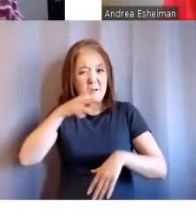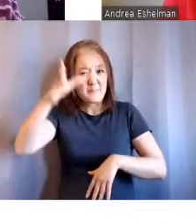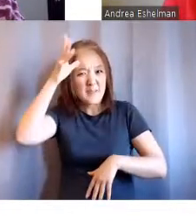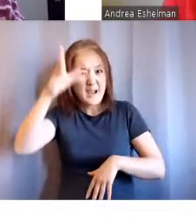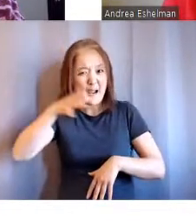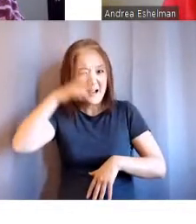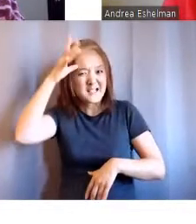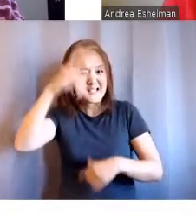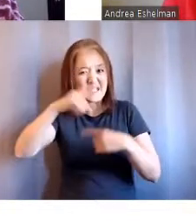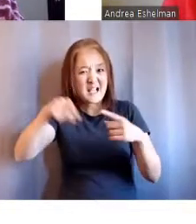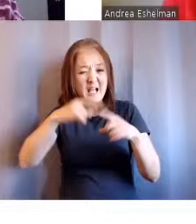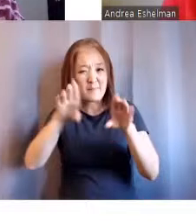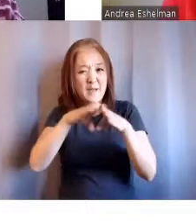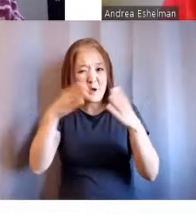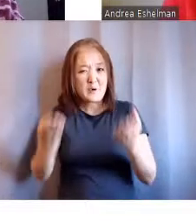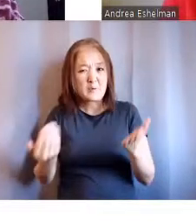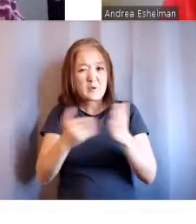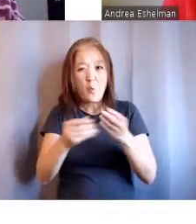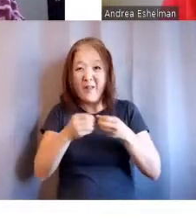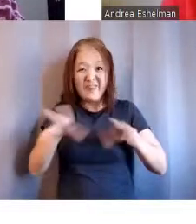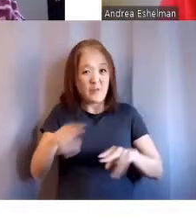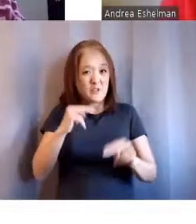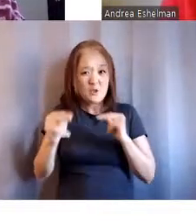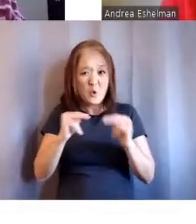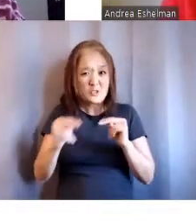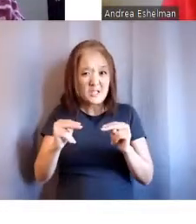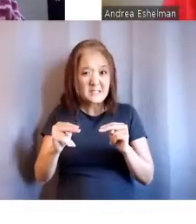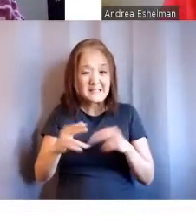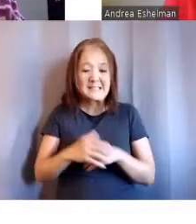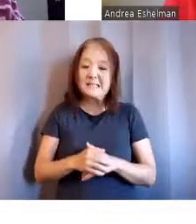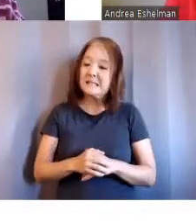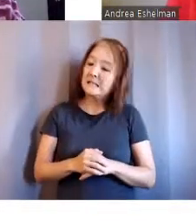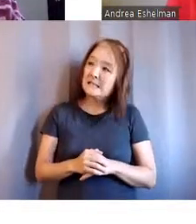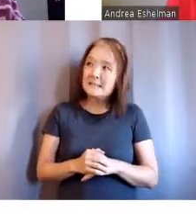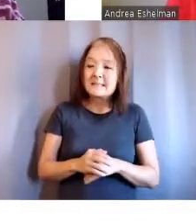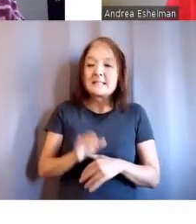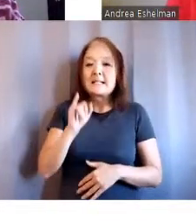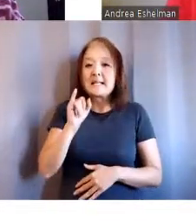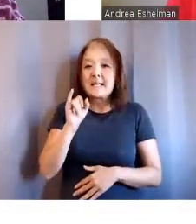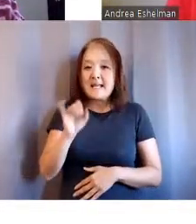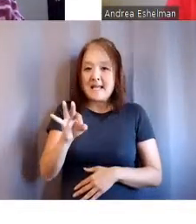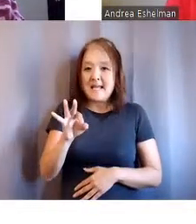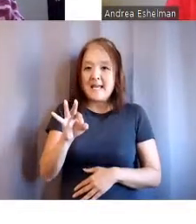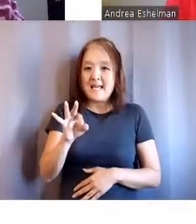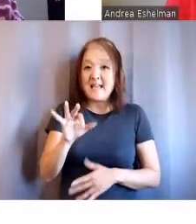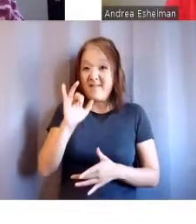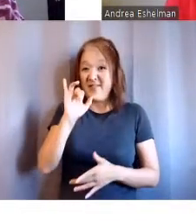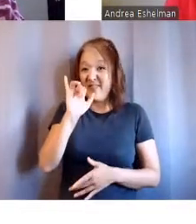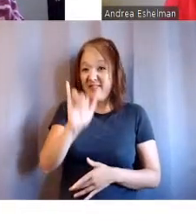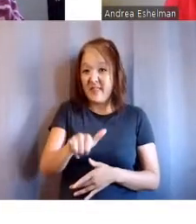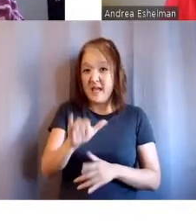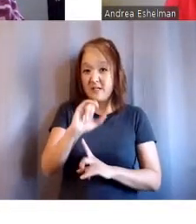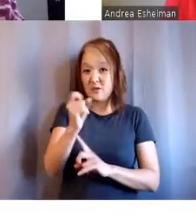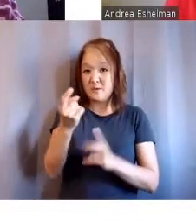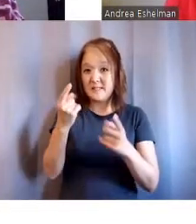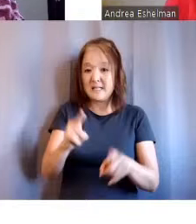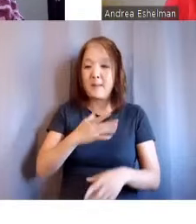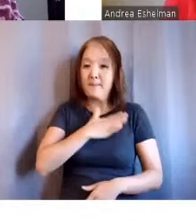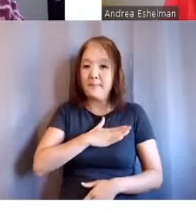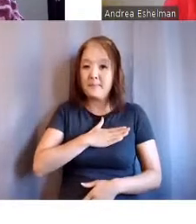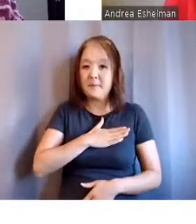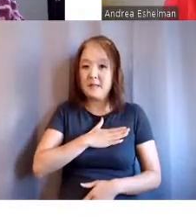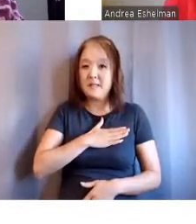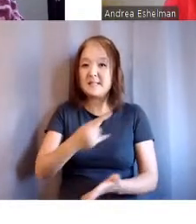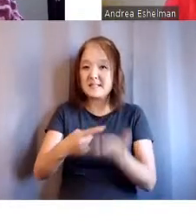reopening without negotiations already happening? I would say that if that is occurring, please talk with your